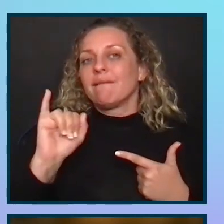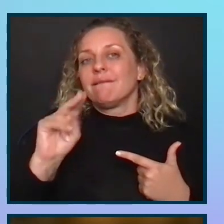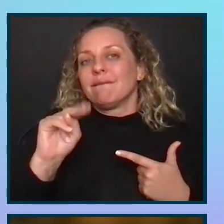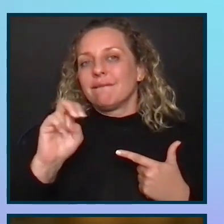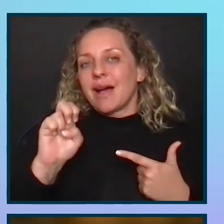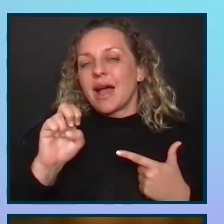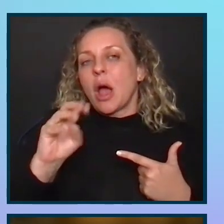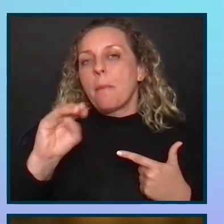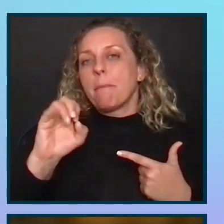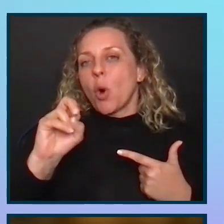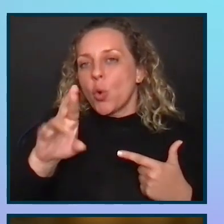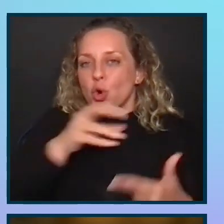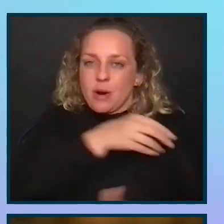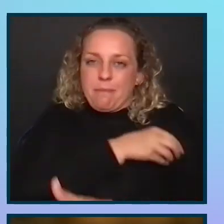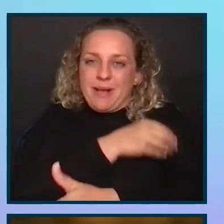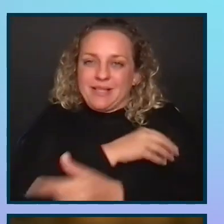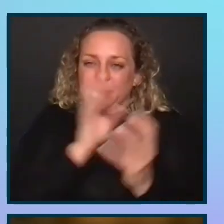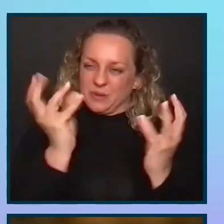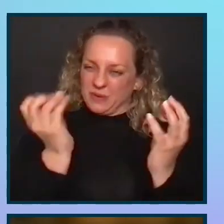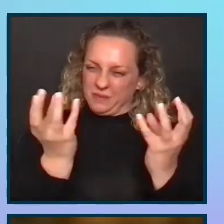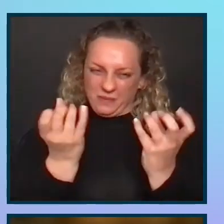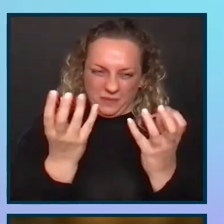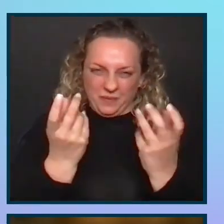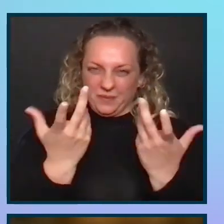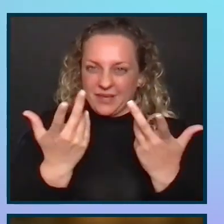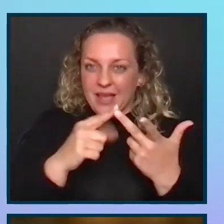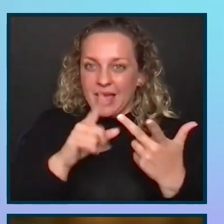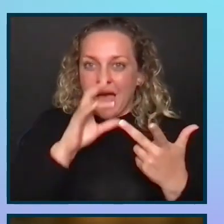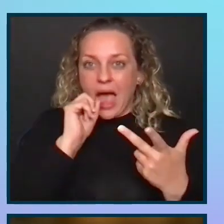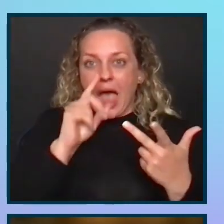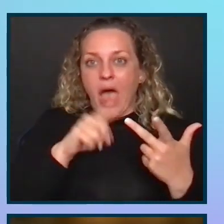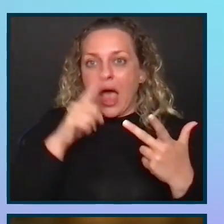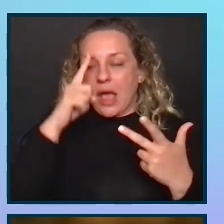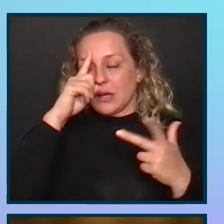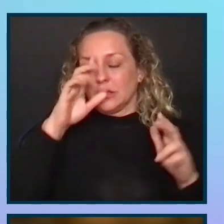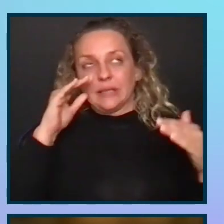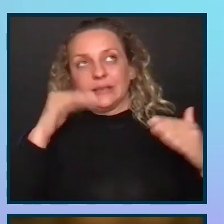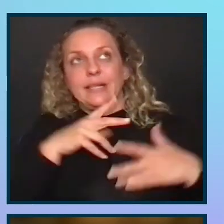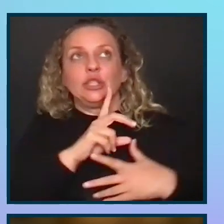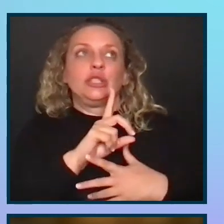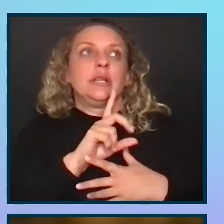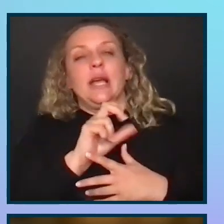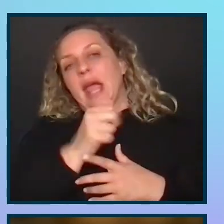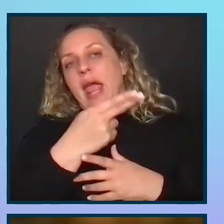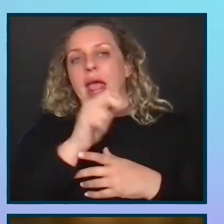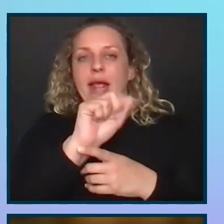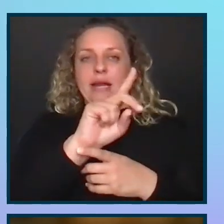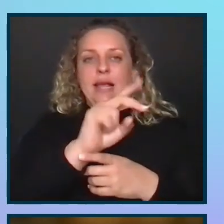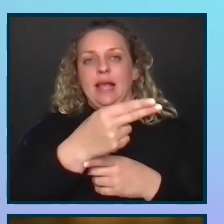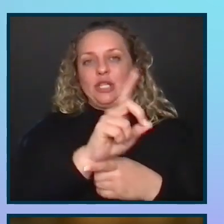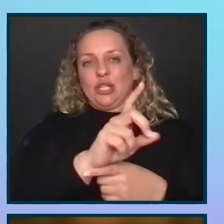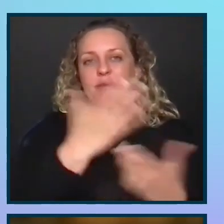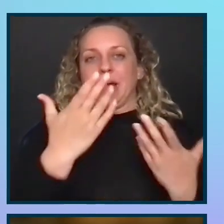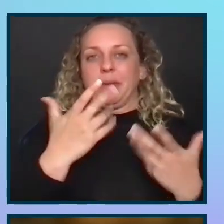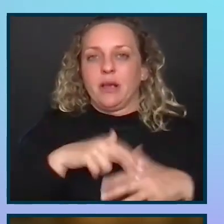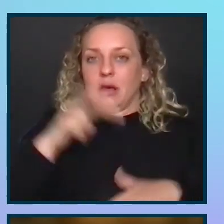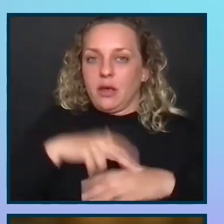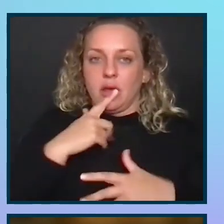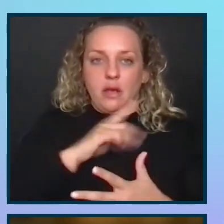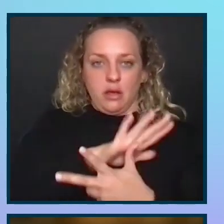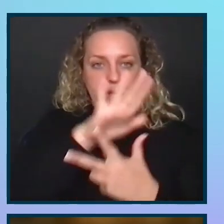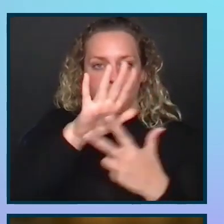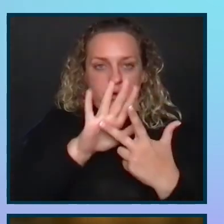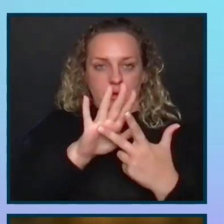disability, and then may also have attention deficit hyperactivity disorder. And so the idea is that where possible, we want to